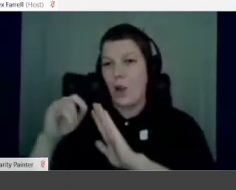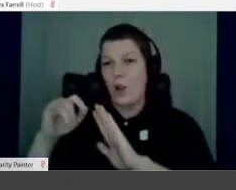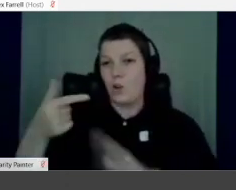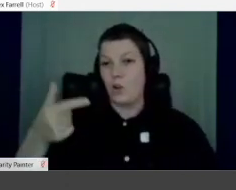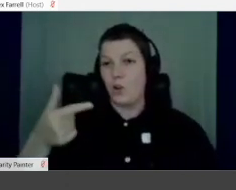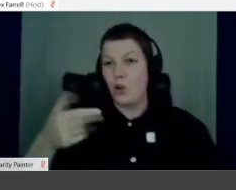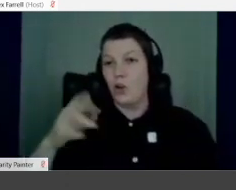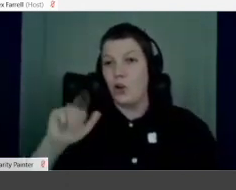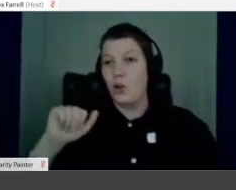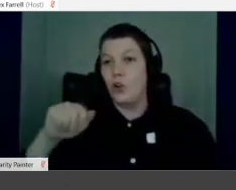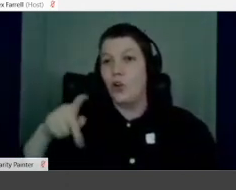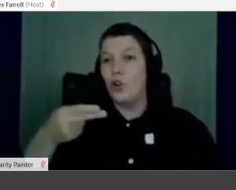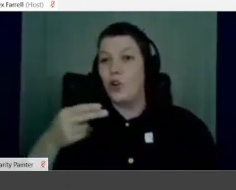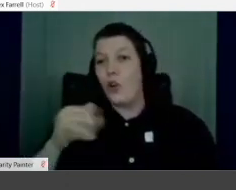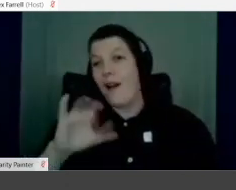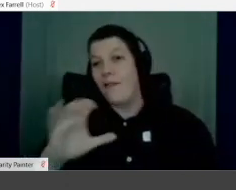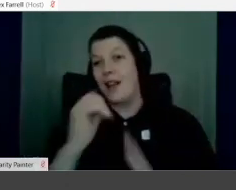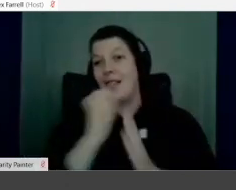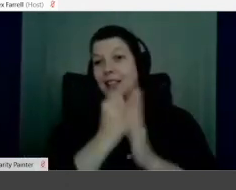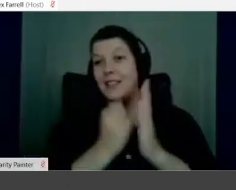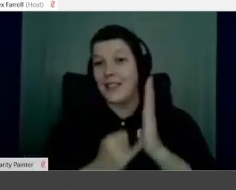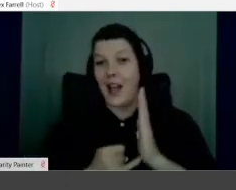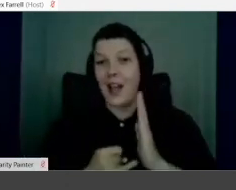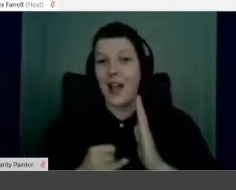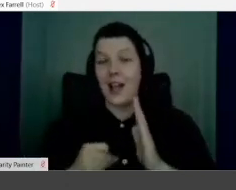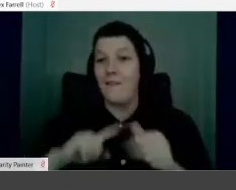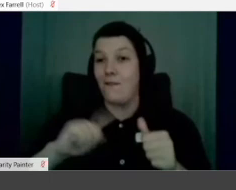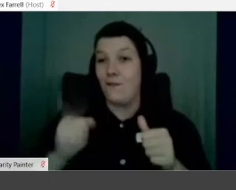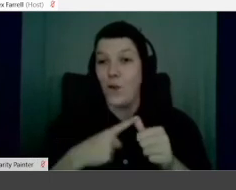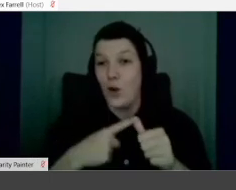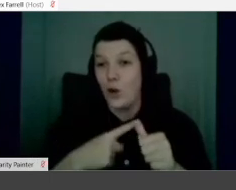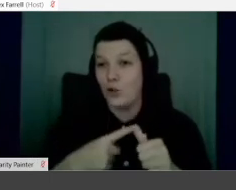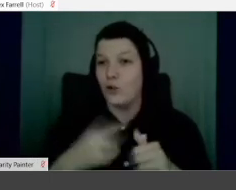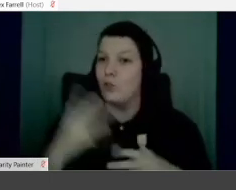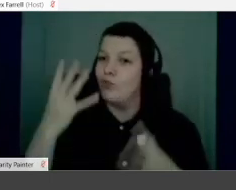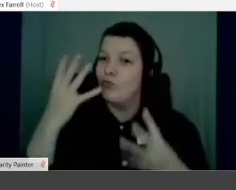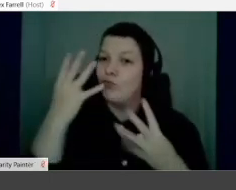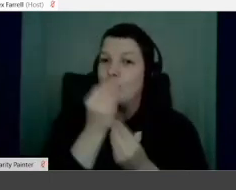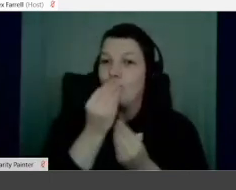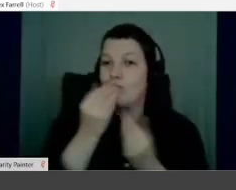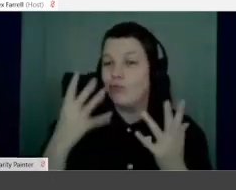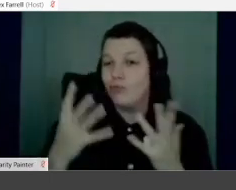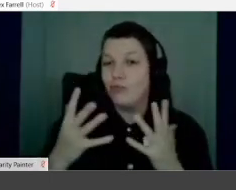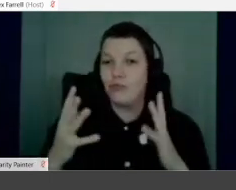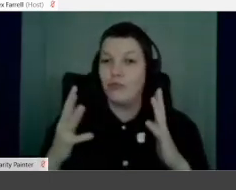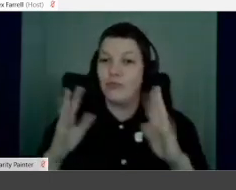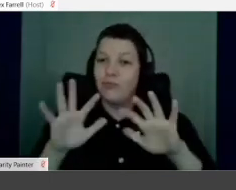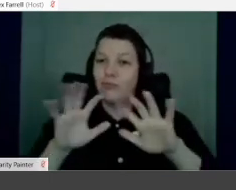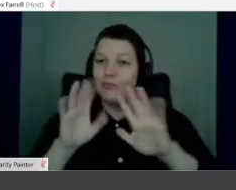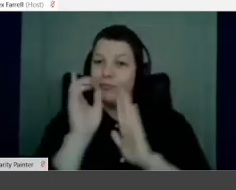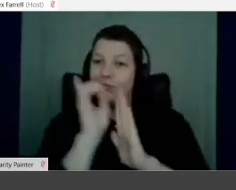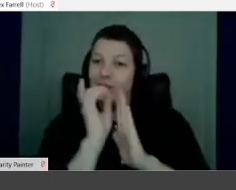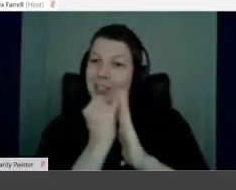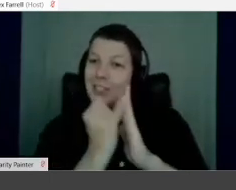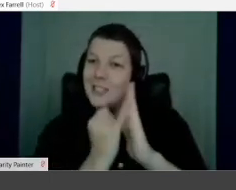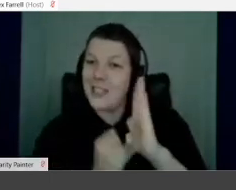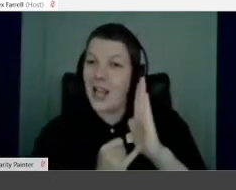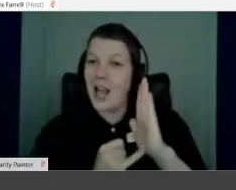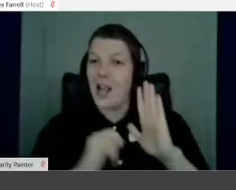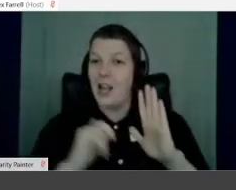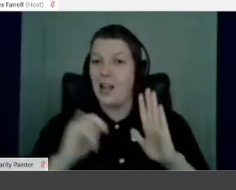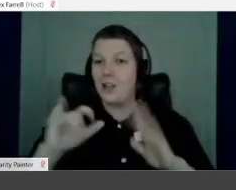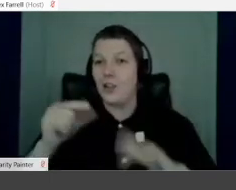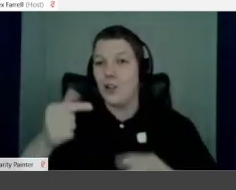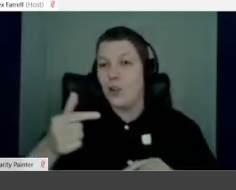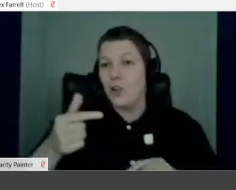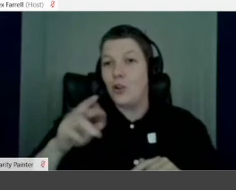make pretty gray type on a gray background, and then you realize, oh no, people can't see that. Nope.